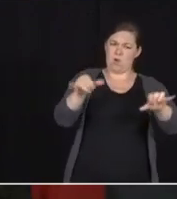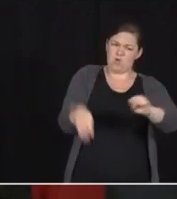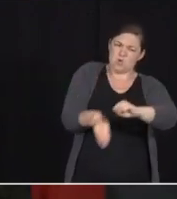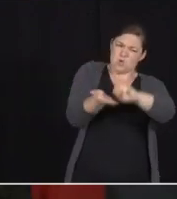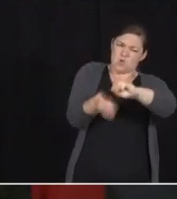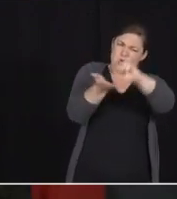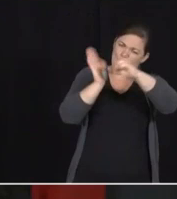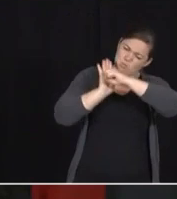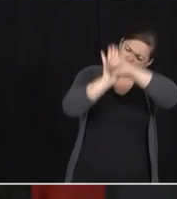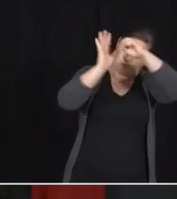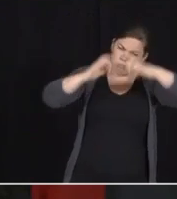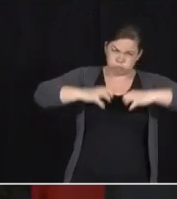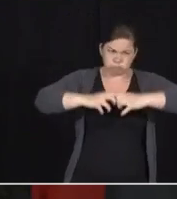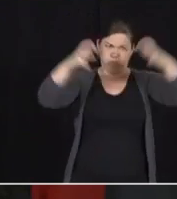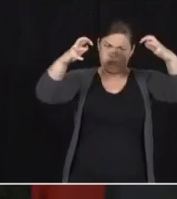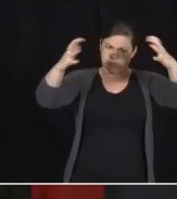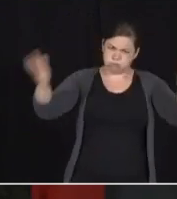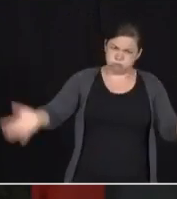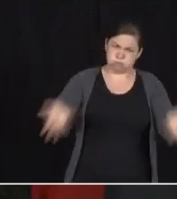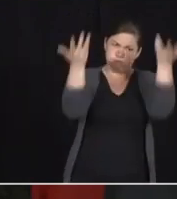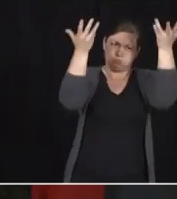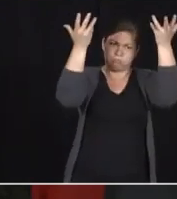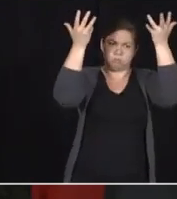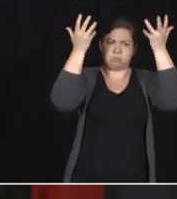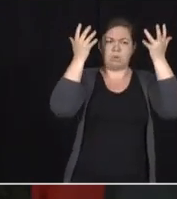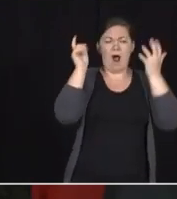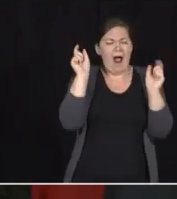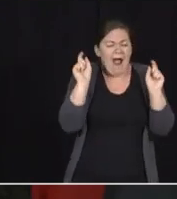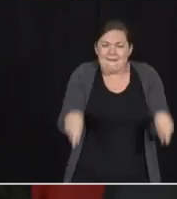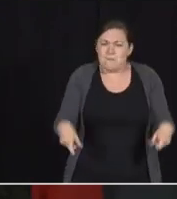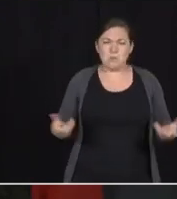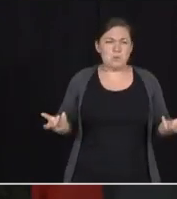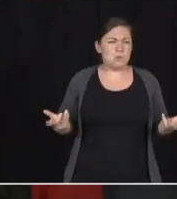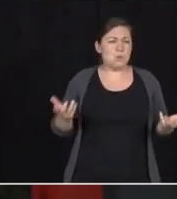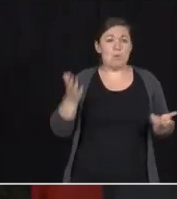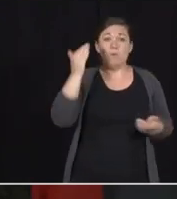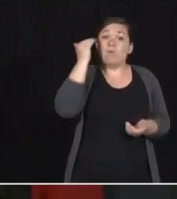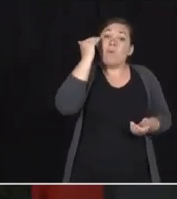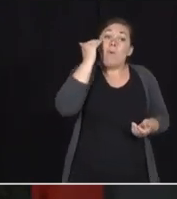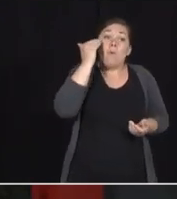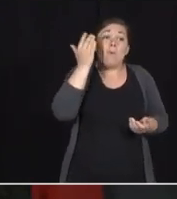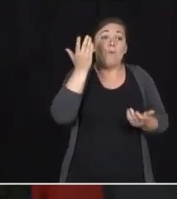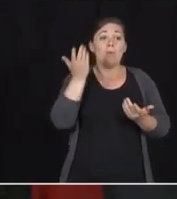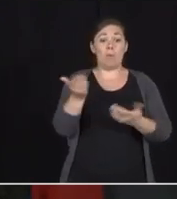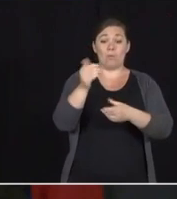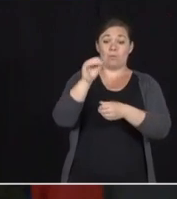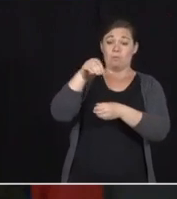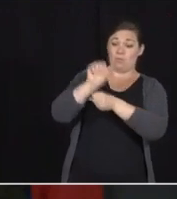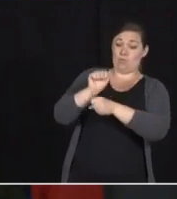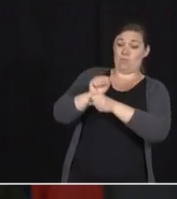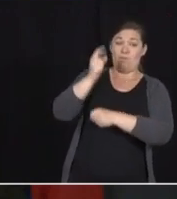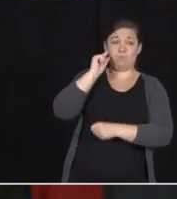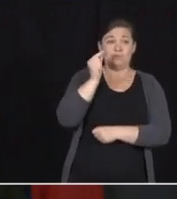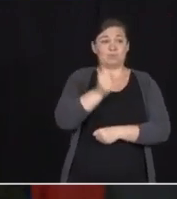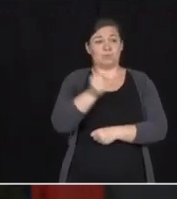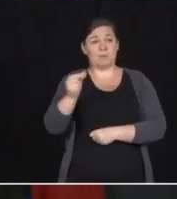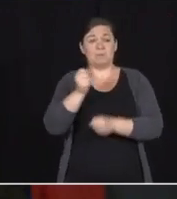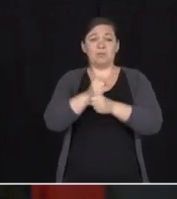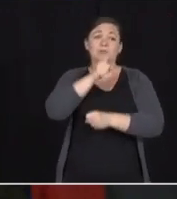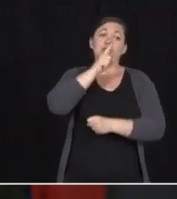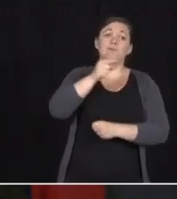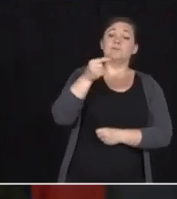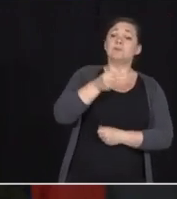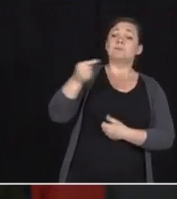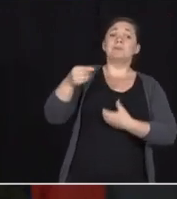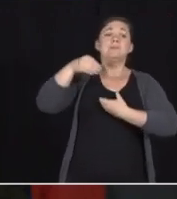push the system. And it's also my job, anyone who's worked in government, it's my job to break down these silos within the government.